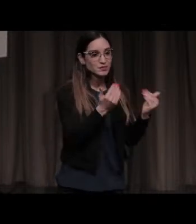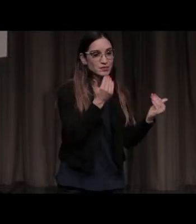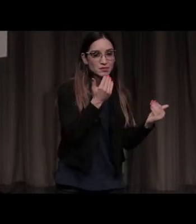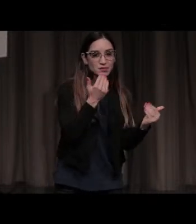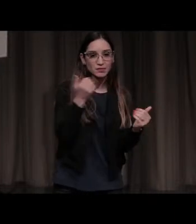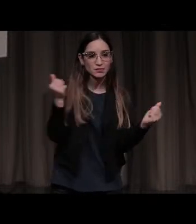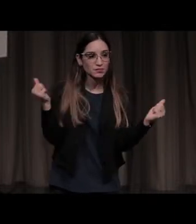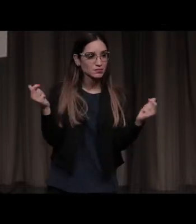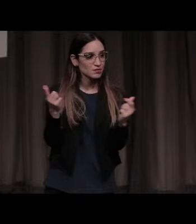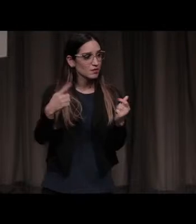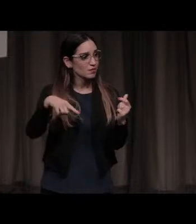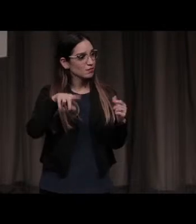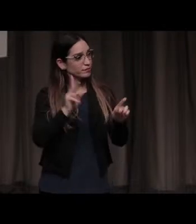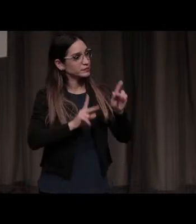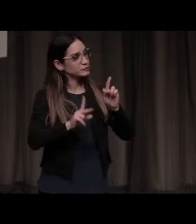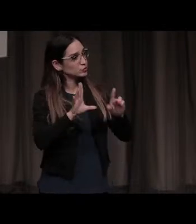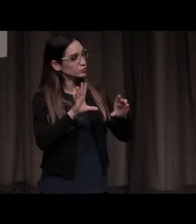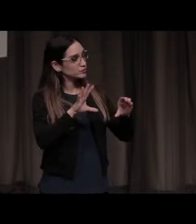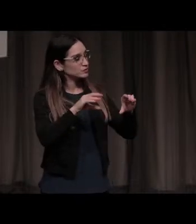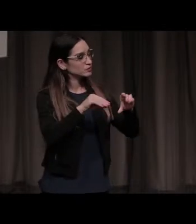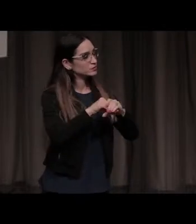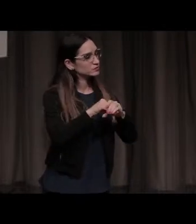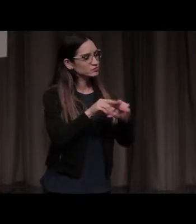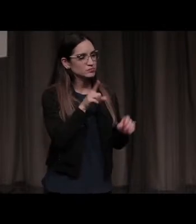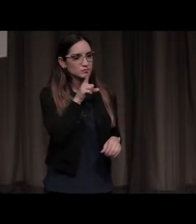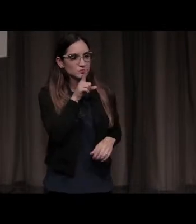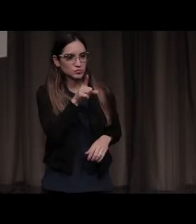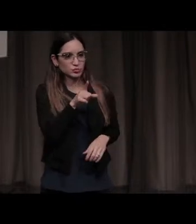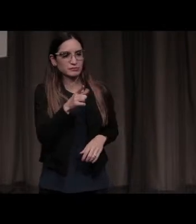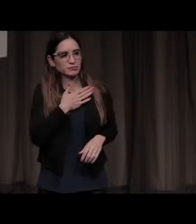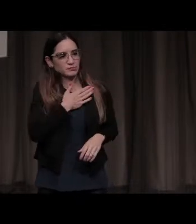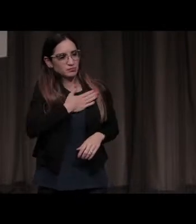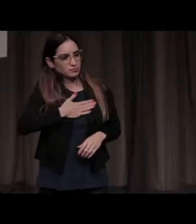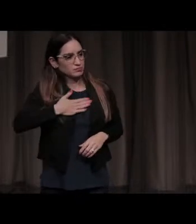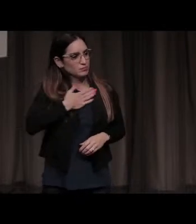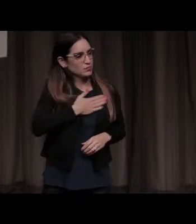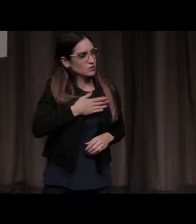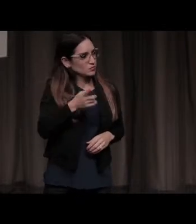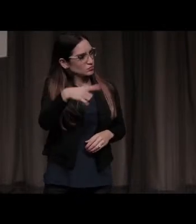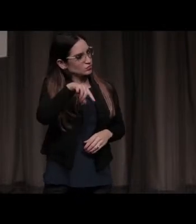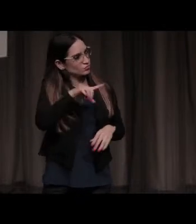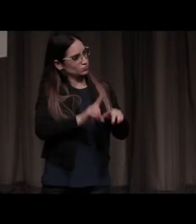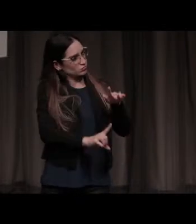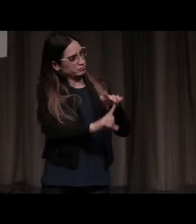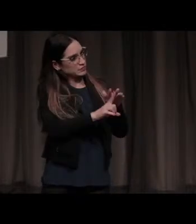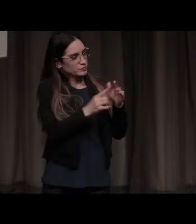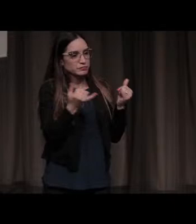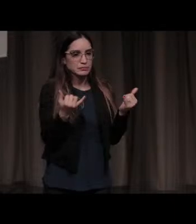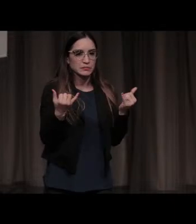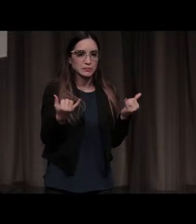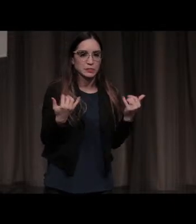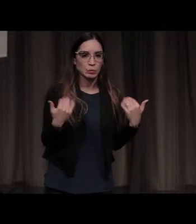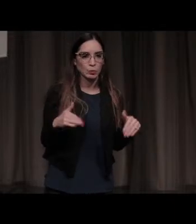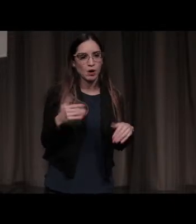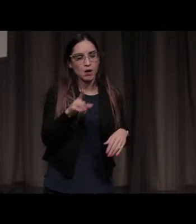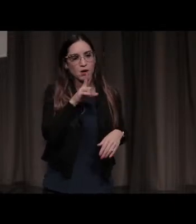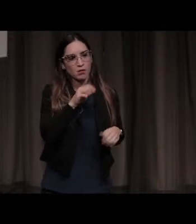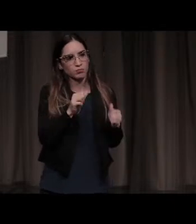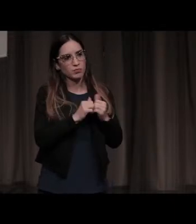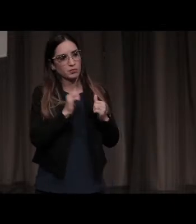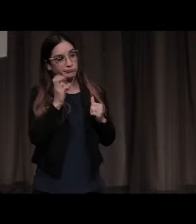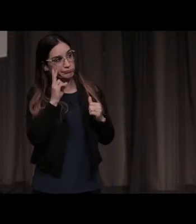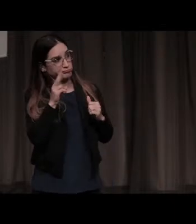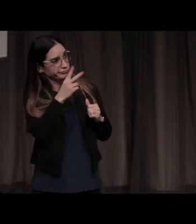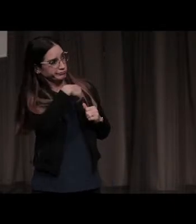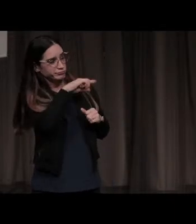the participants. It's always a pleasure to have you here, and in conjunction with the